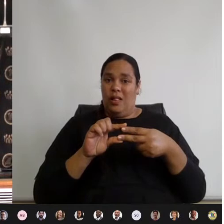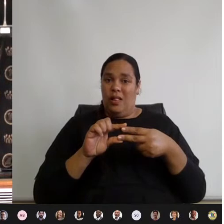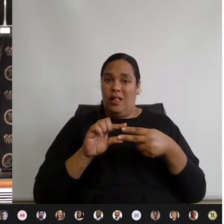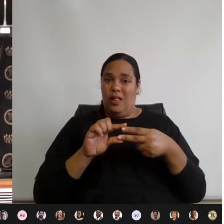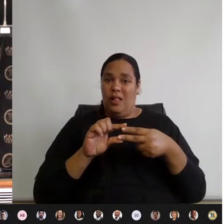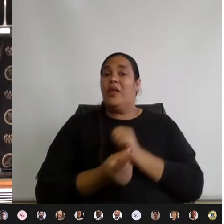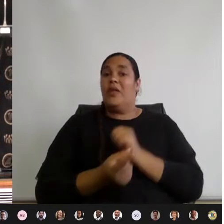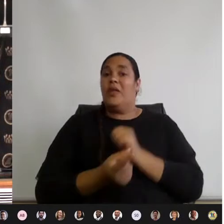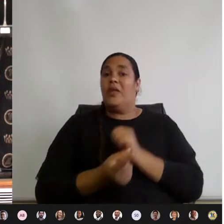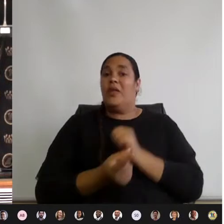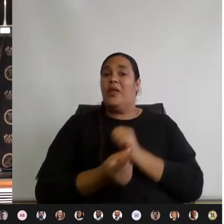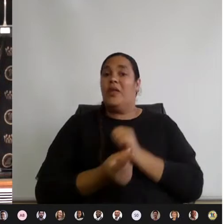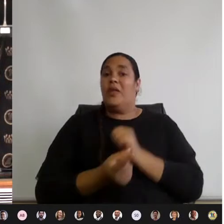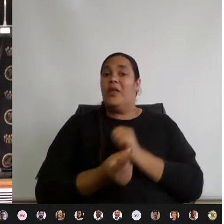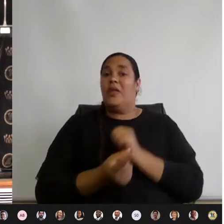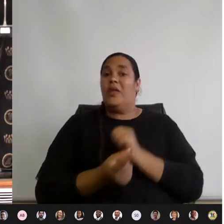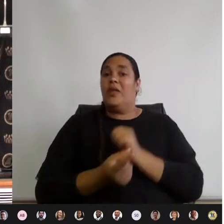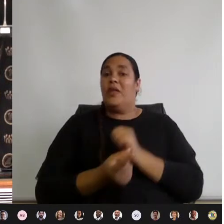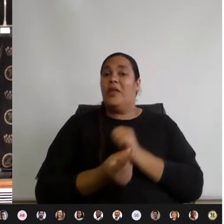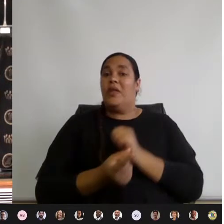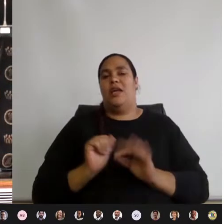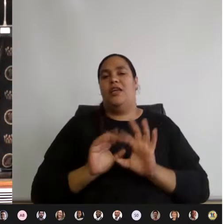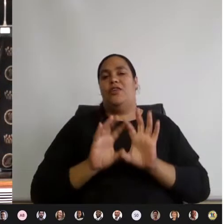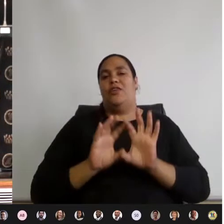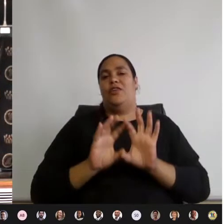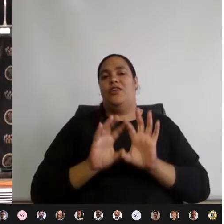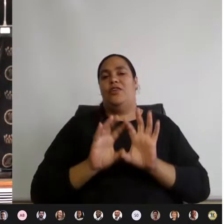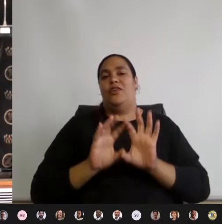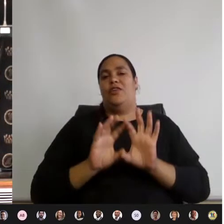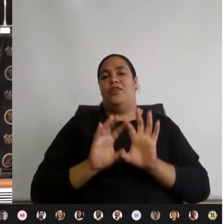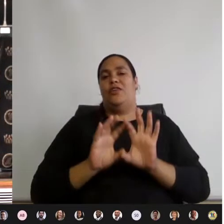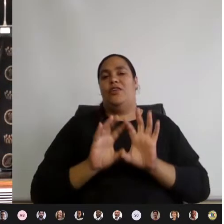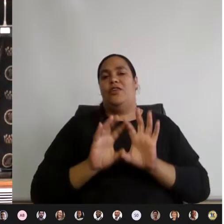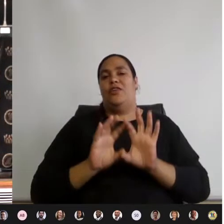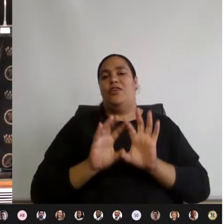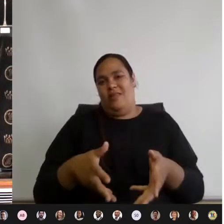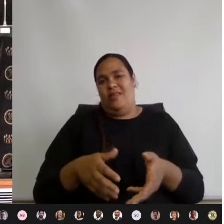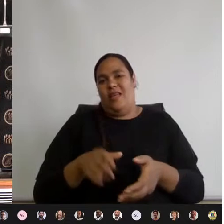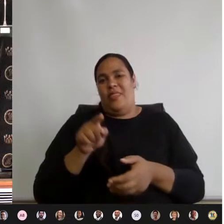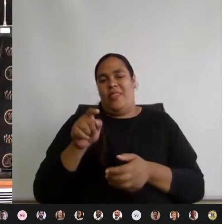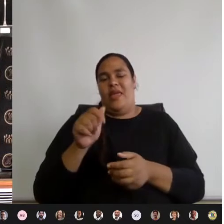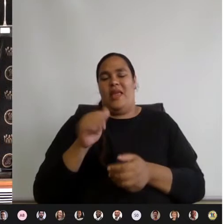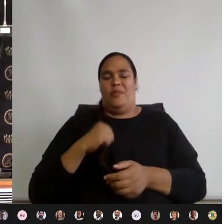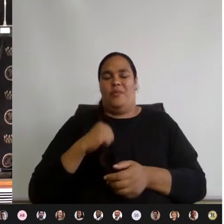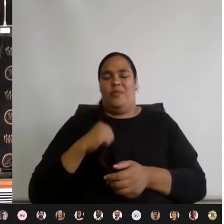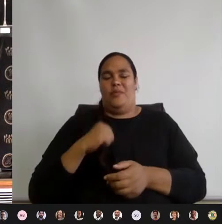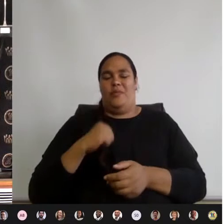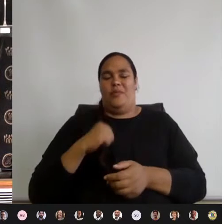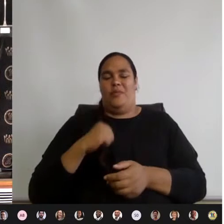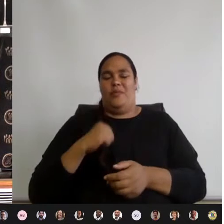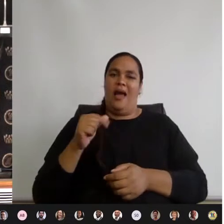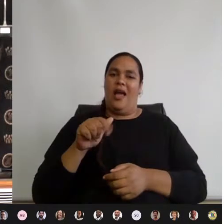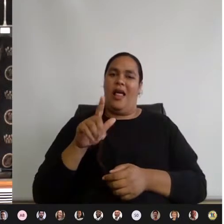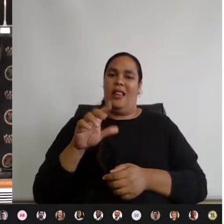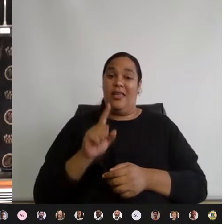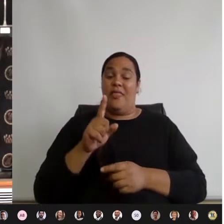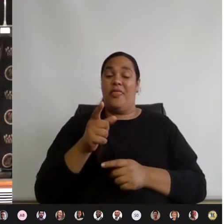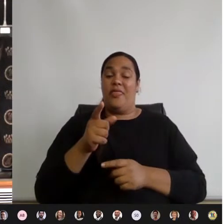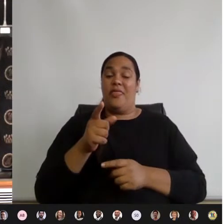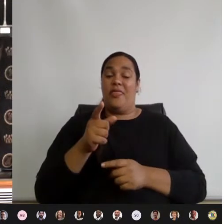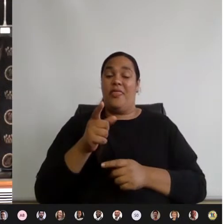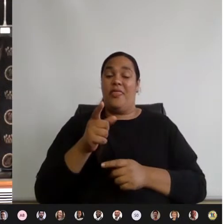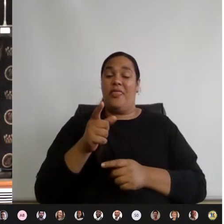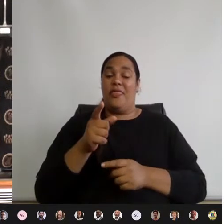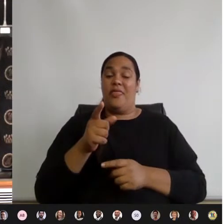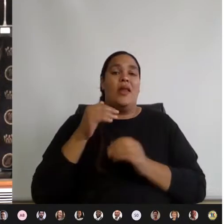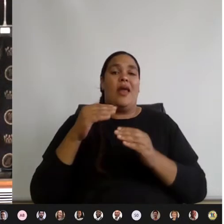happened before the DA took over control in the Agulhas municipality. They actually happened under ANC control.